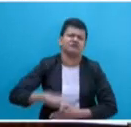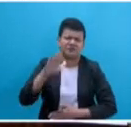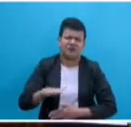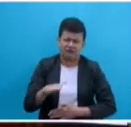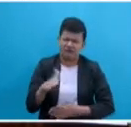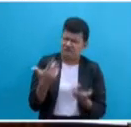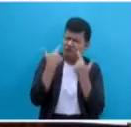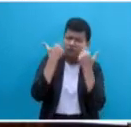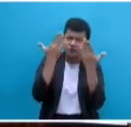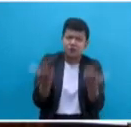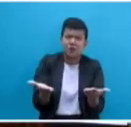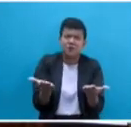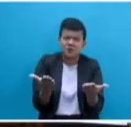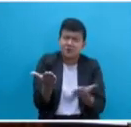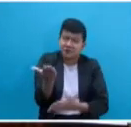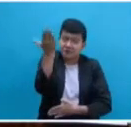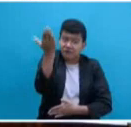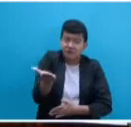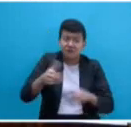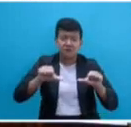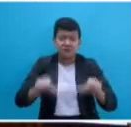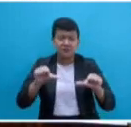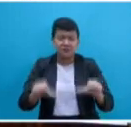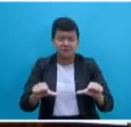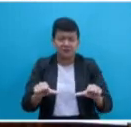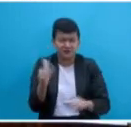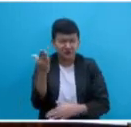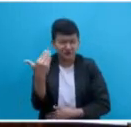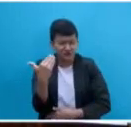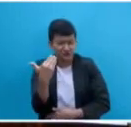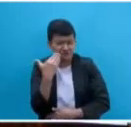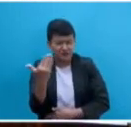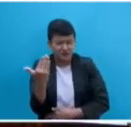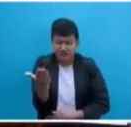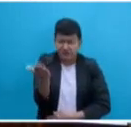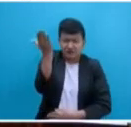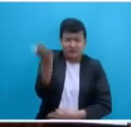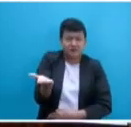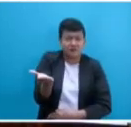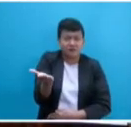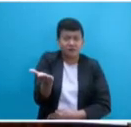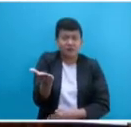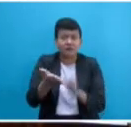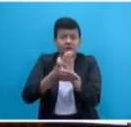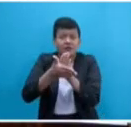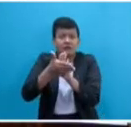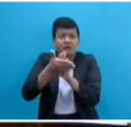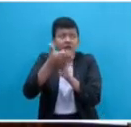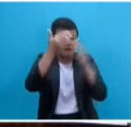have as our president. Our president, Mr. Speaker, sir, is a decorated military officer. He's a former force